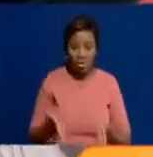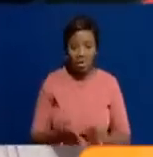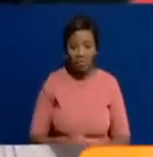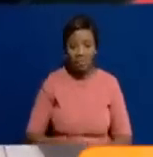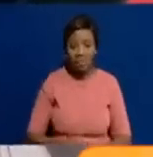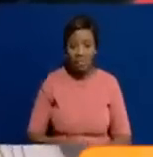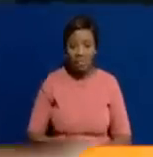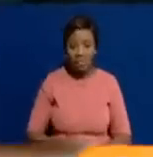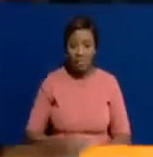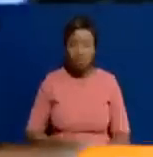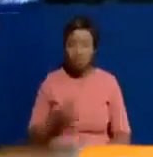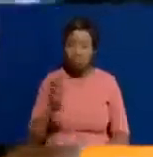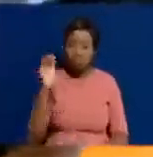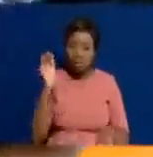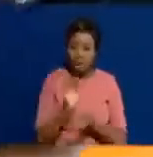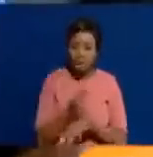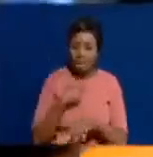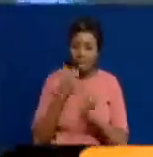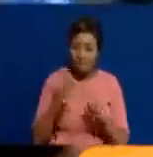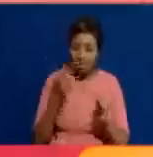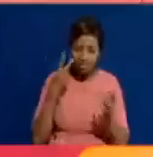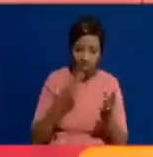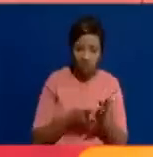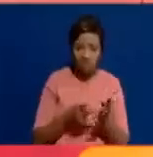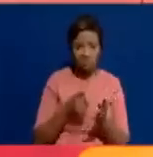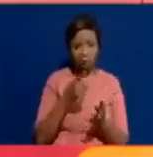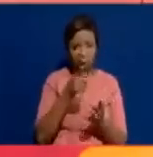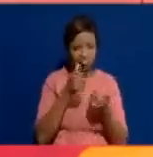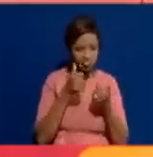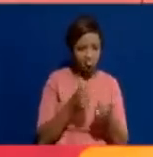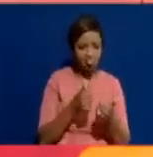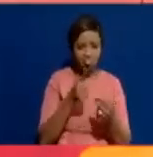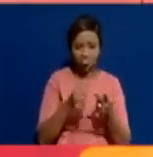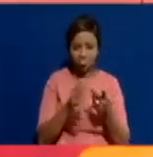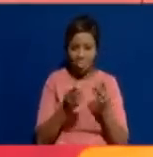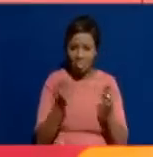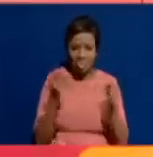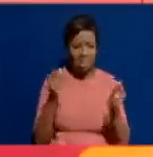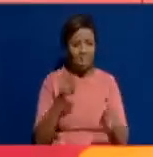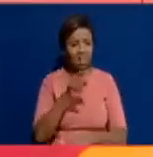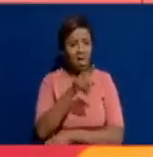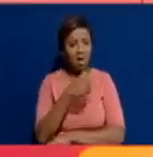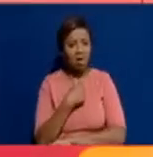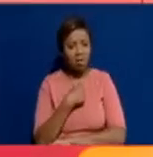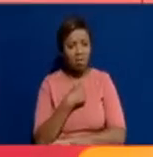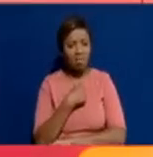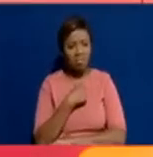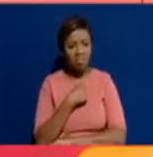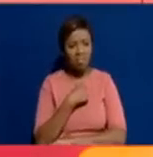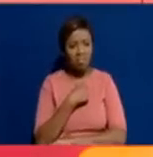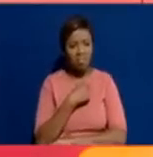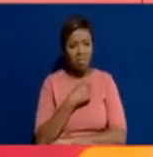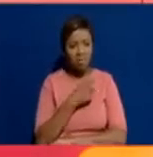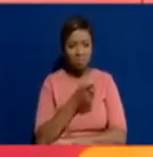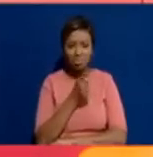clarion call. So I will look at someone, I'll look at you and like, you're very beautiful, you're very pretty, and like, oh, you're Hannah. So